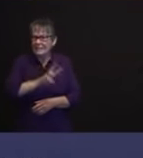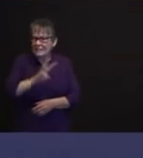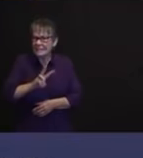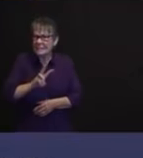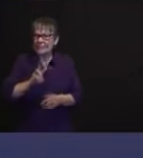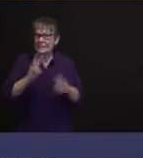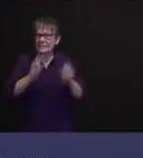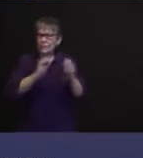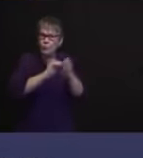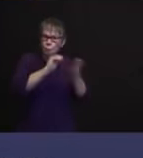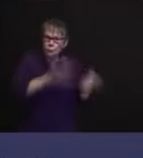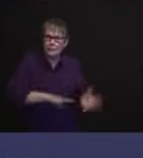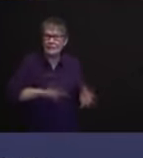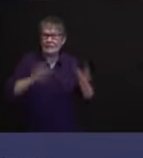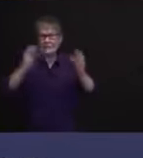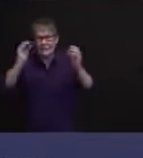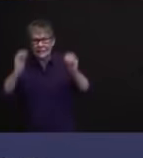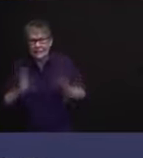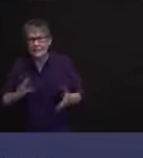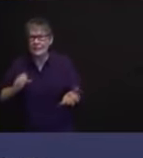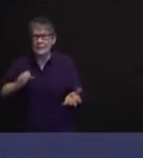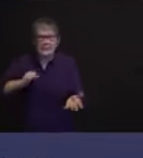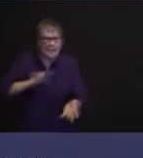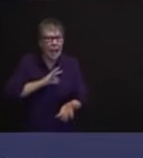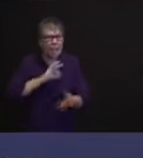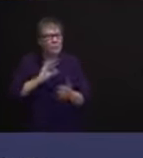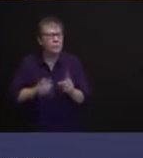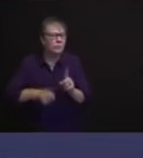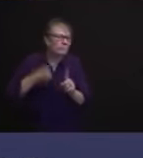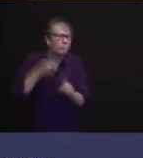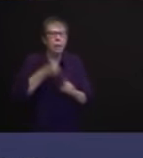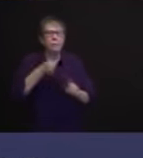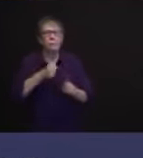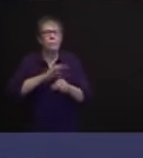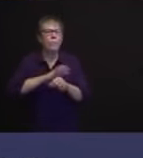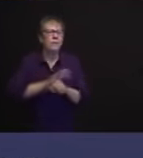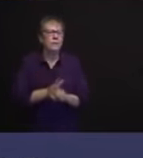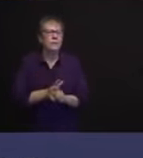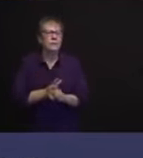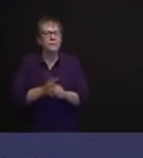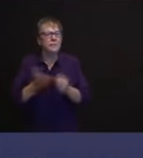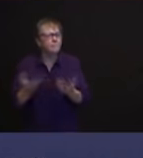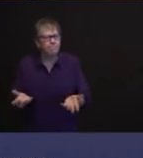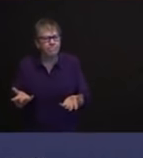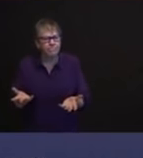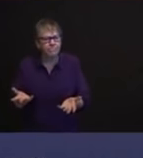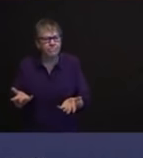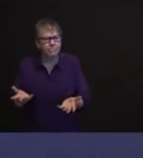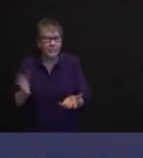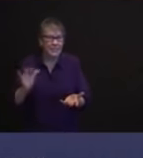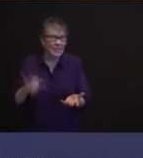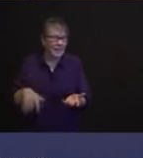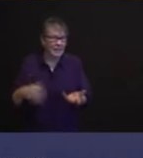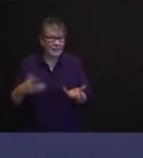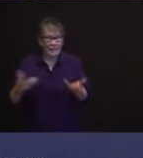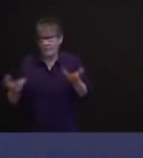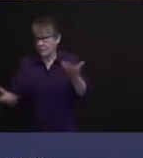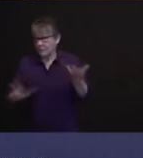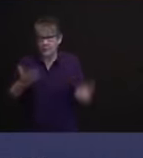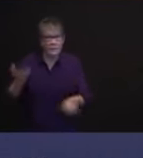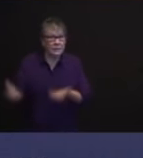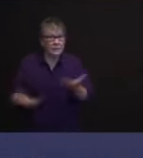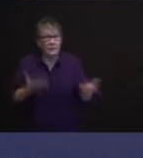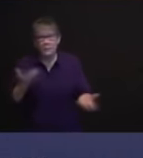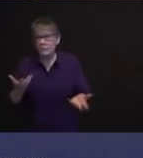well within any expected range of reality. So I have to say it's what's going